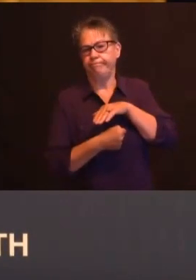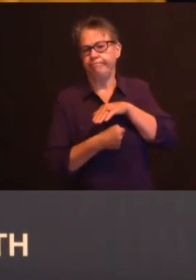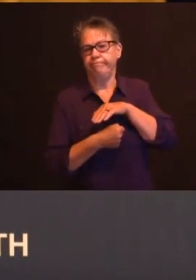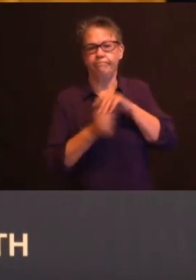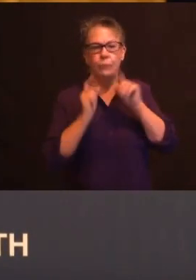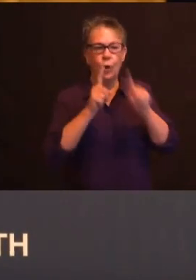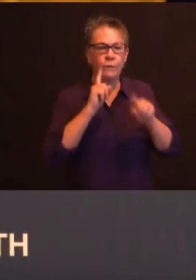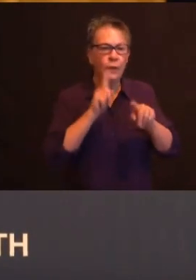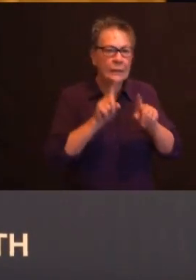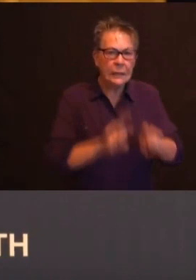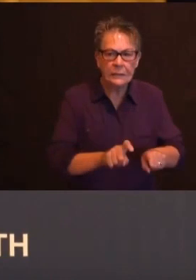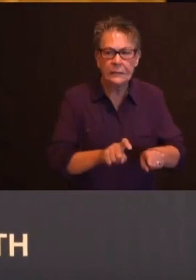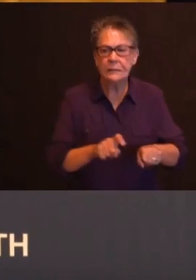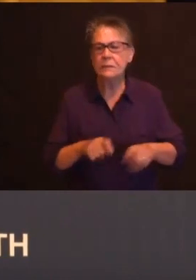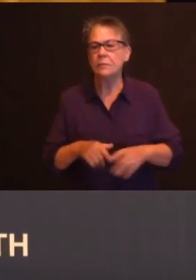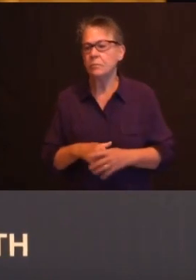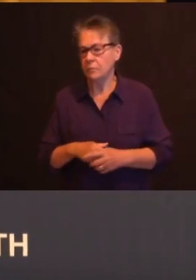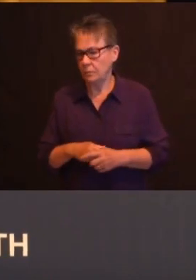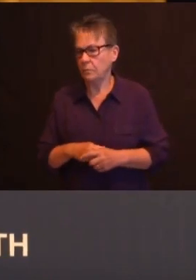state that is a hot spot,